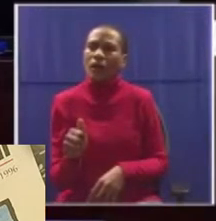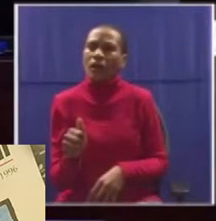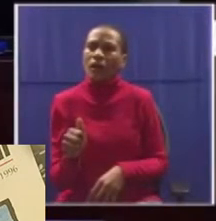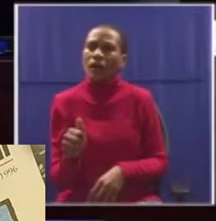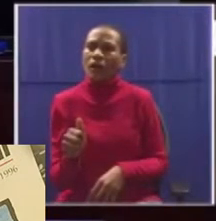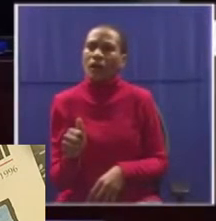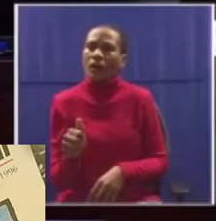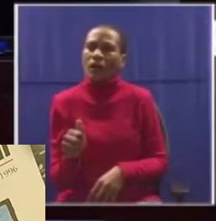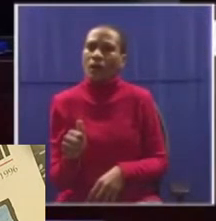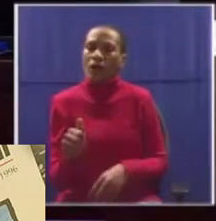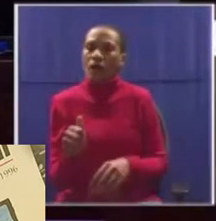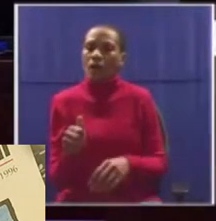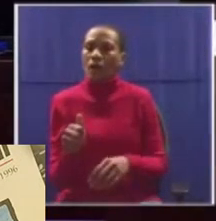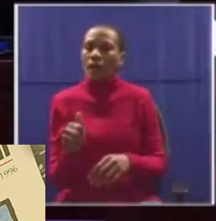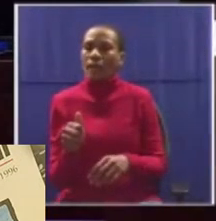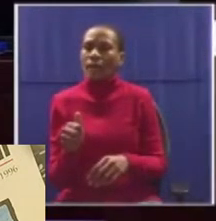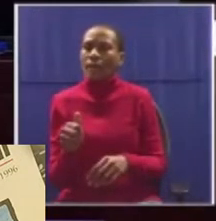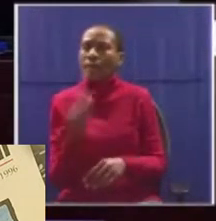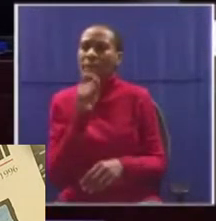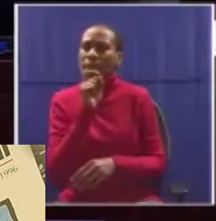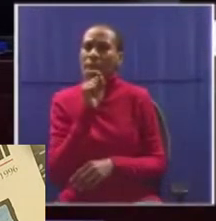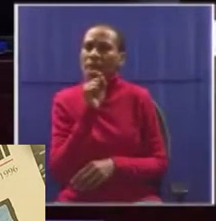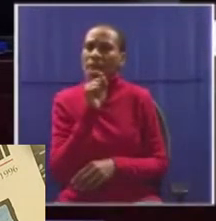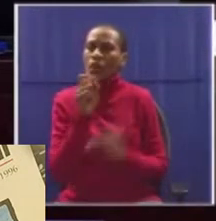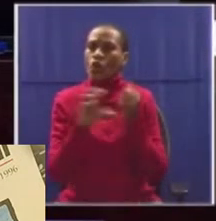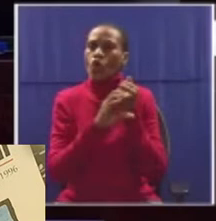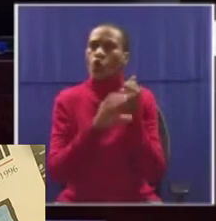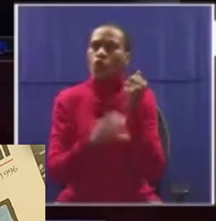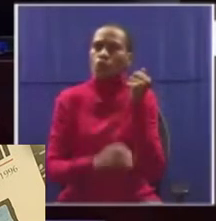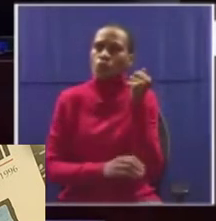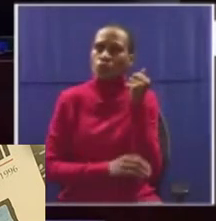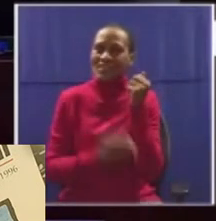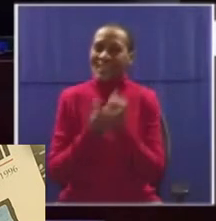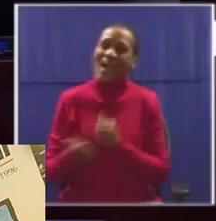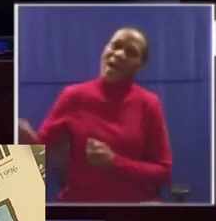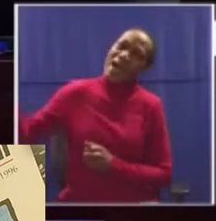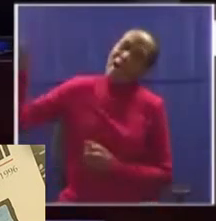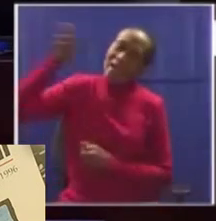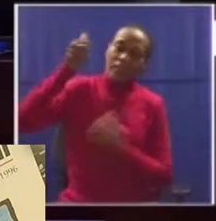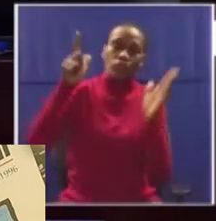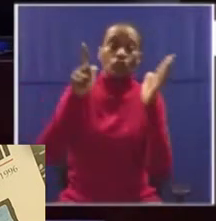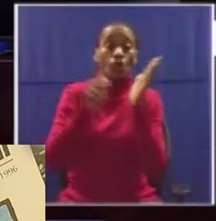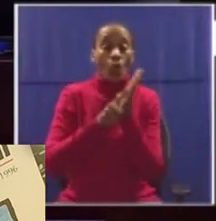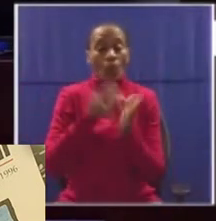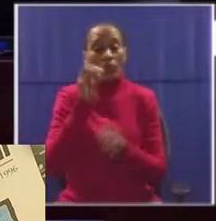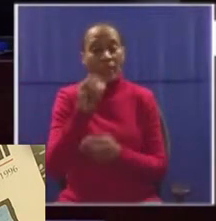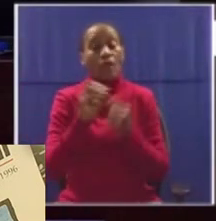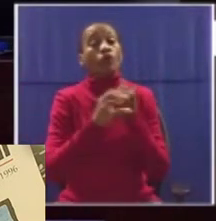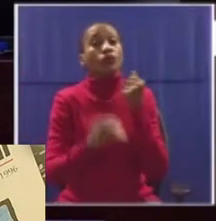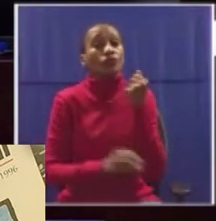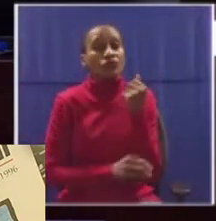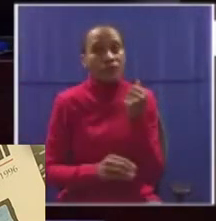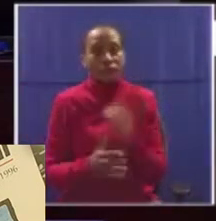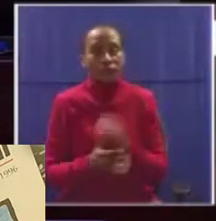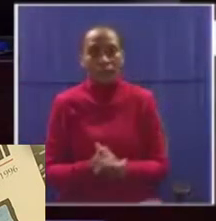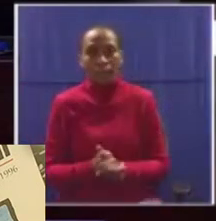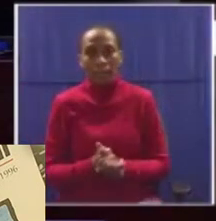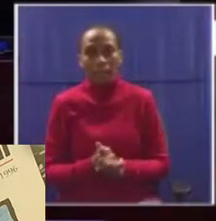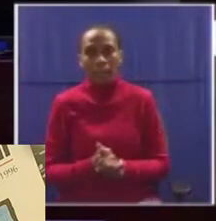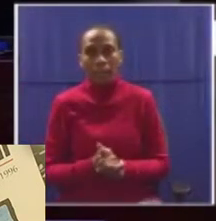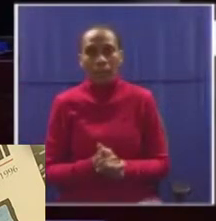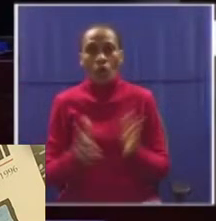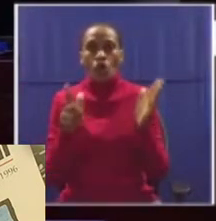and the rule of law this means that the constitution is the highest law of the land and no other law May conflict